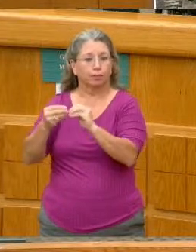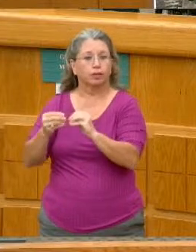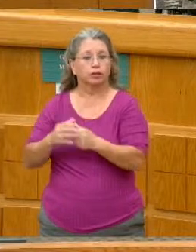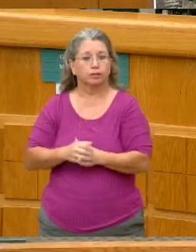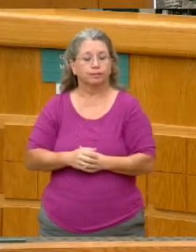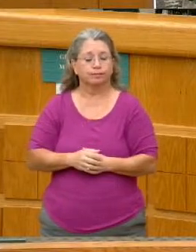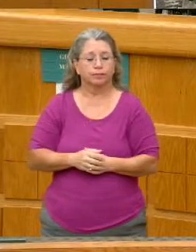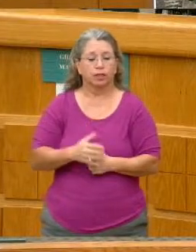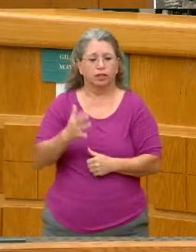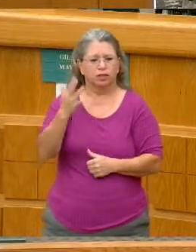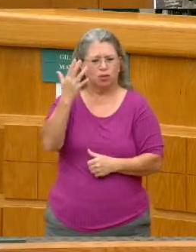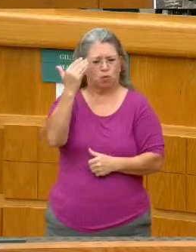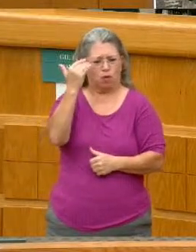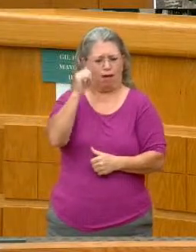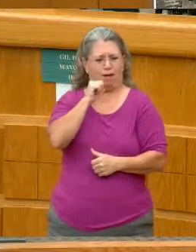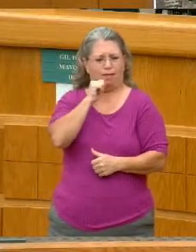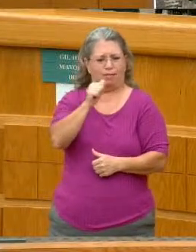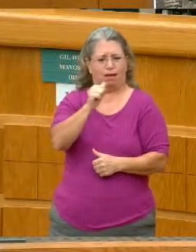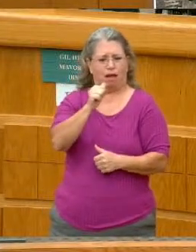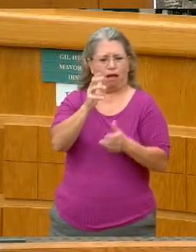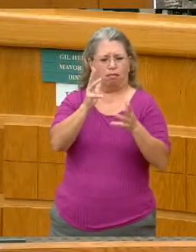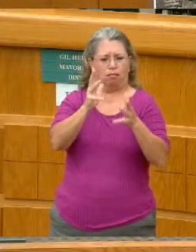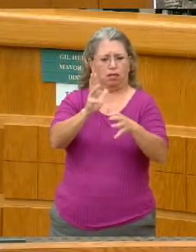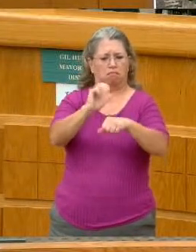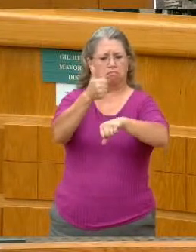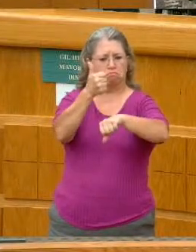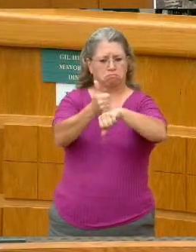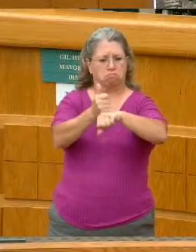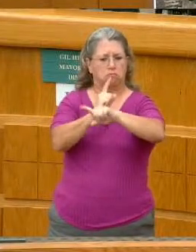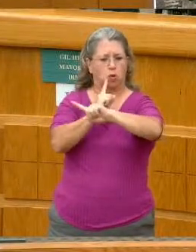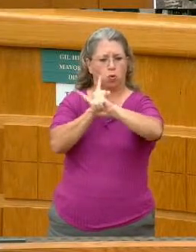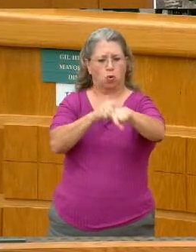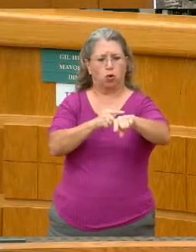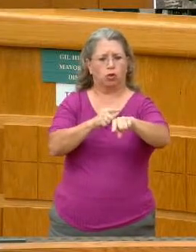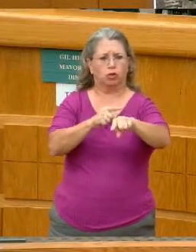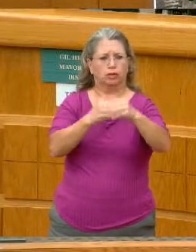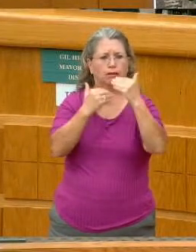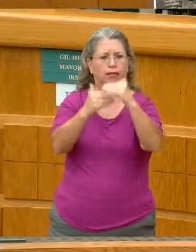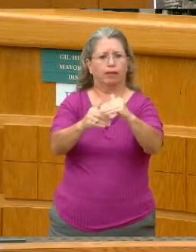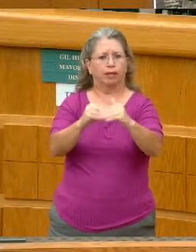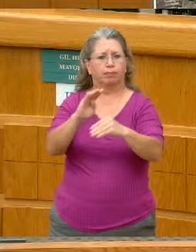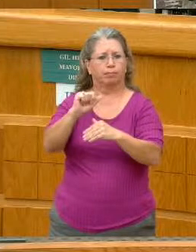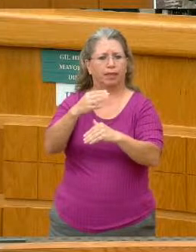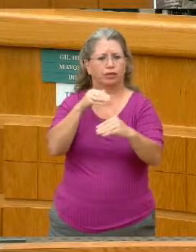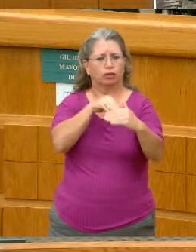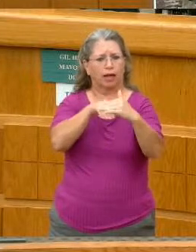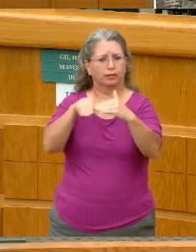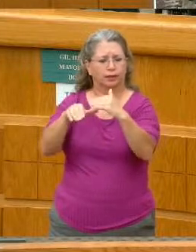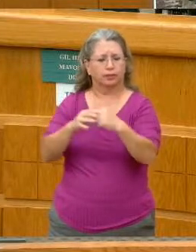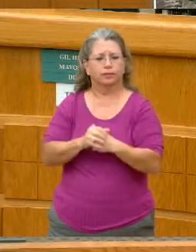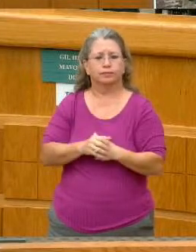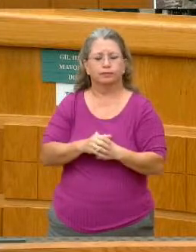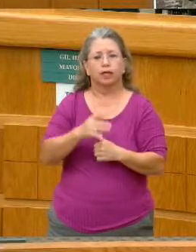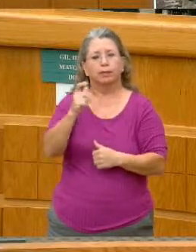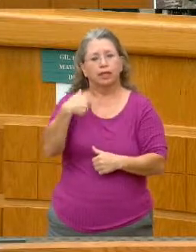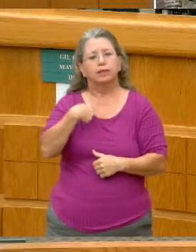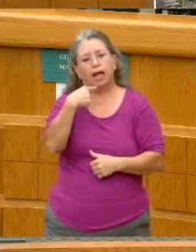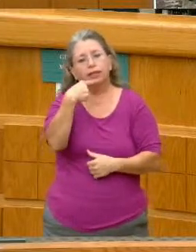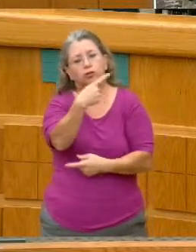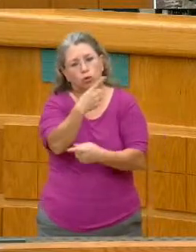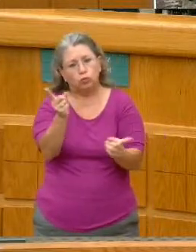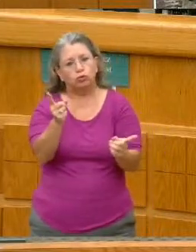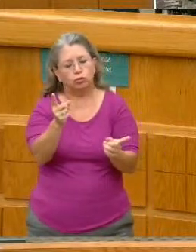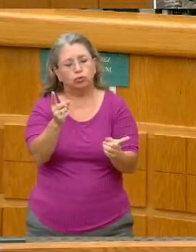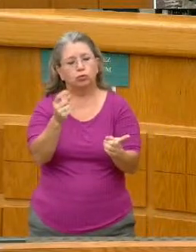Because I said there would be a lookout point. And I want to make certain that we always have the tools in our